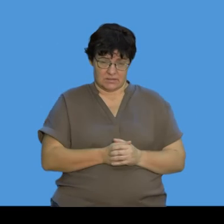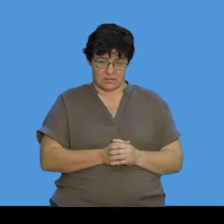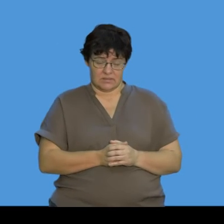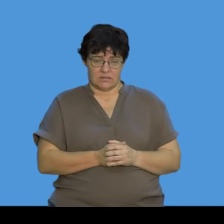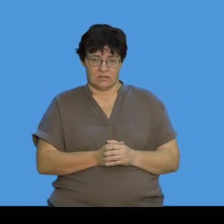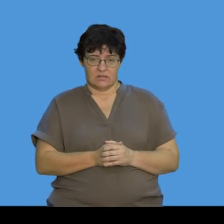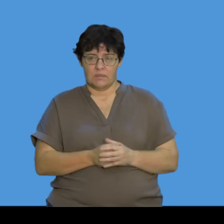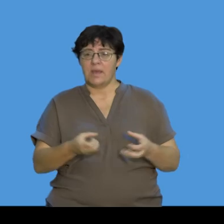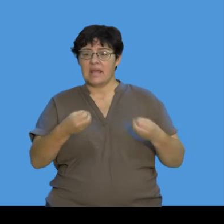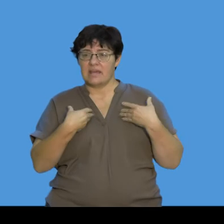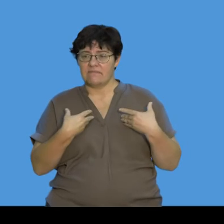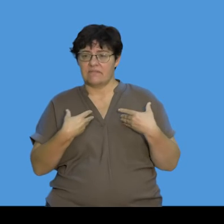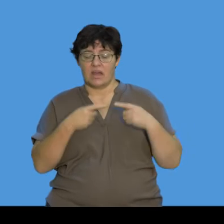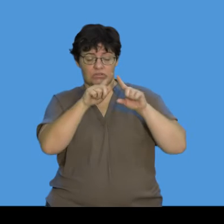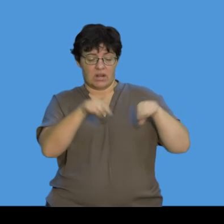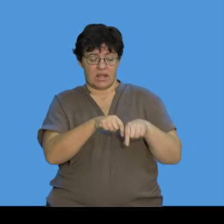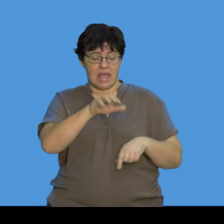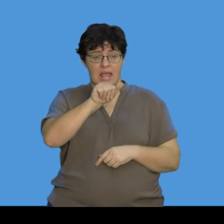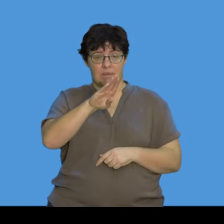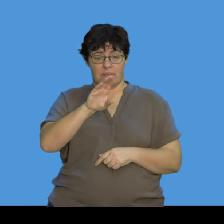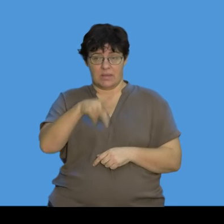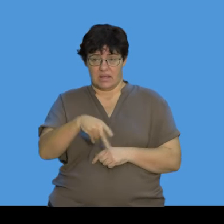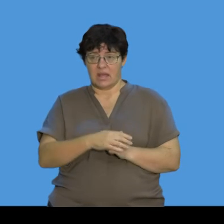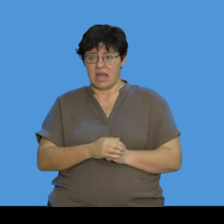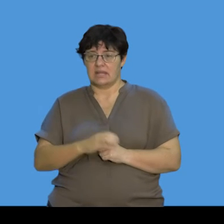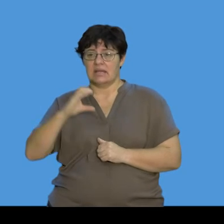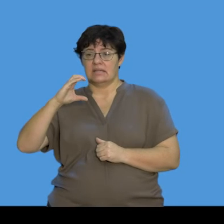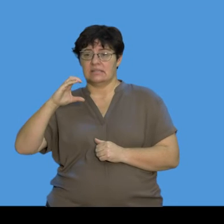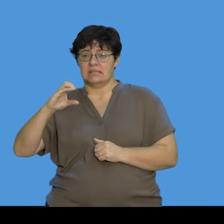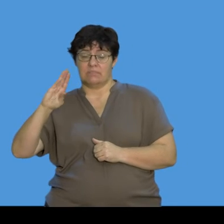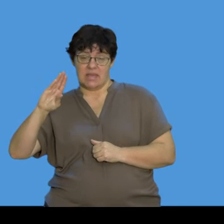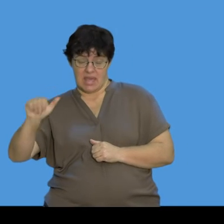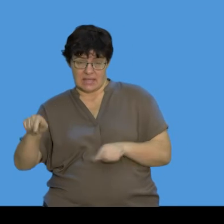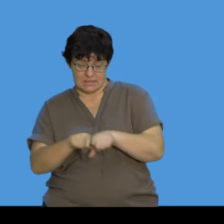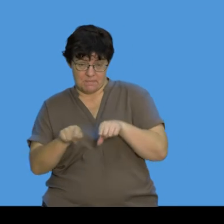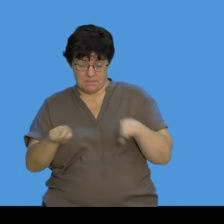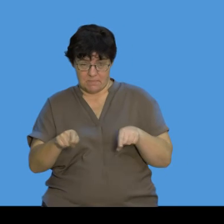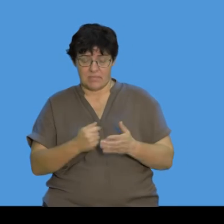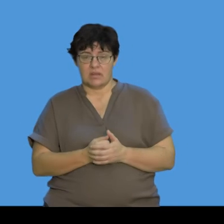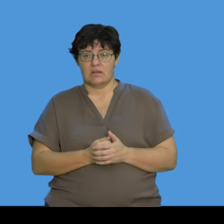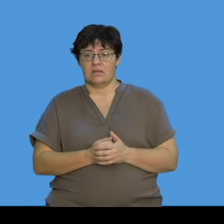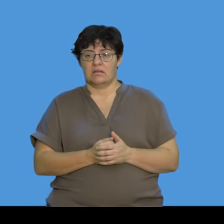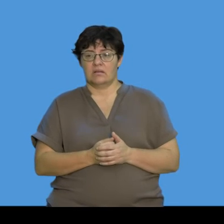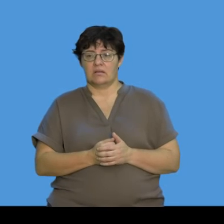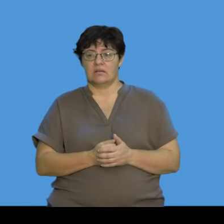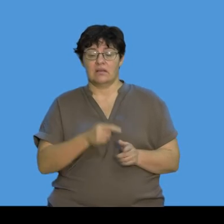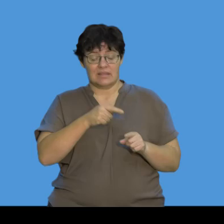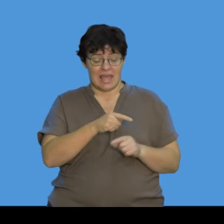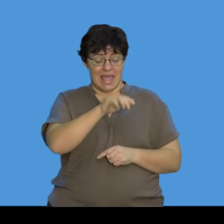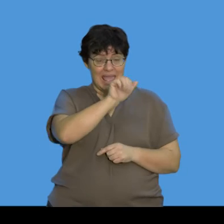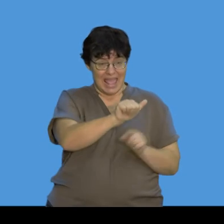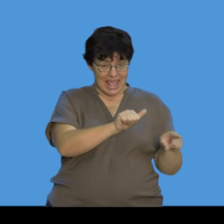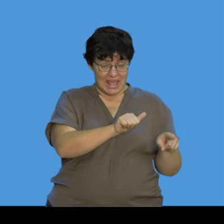similarity. If I've given you the triangle ABP and CBA like that, it means the angle at A on